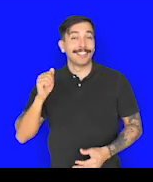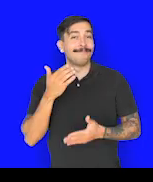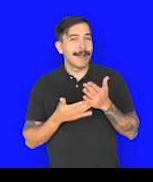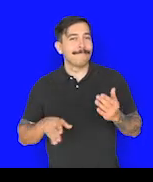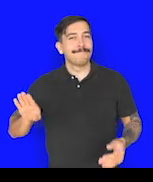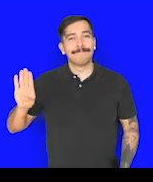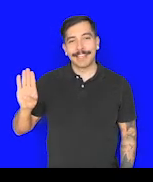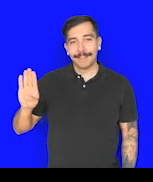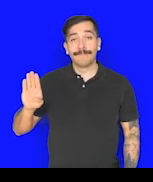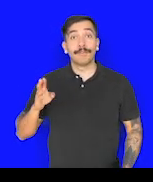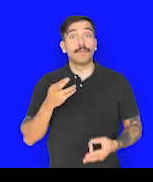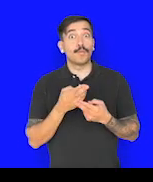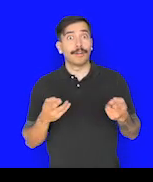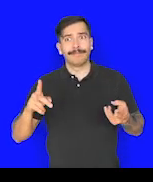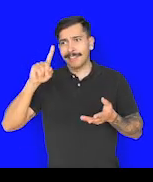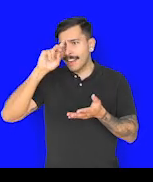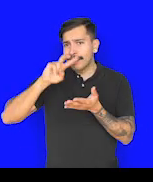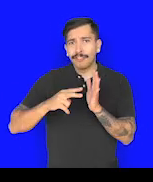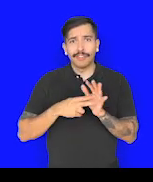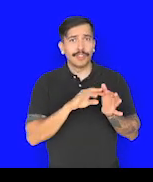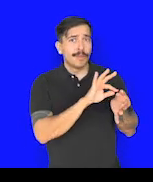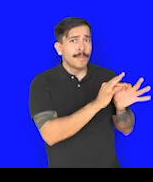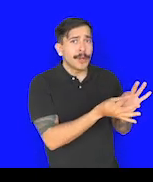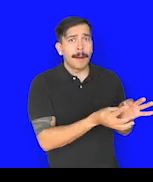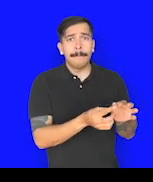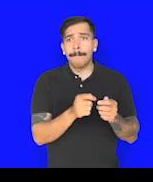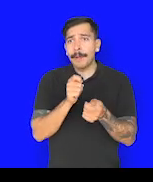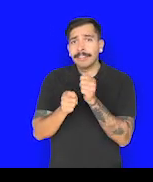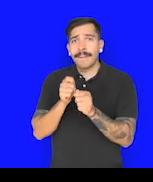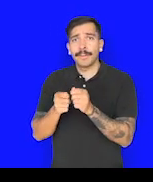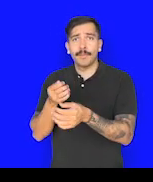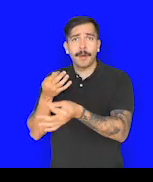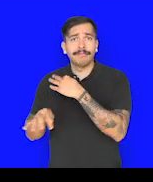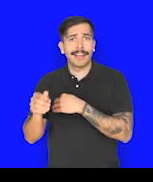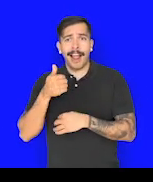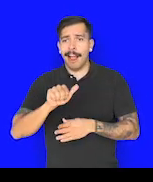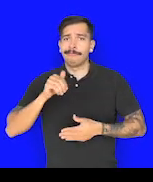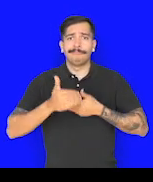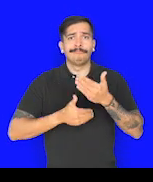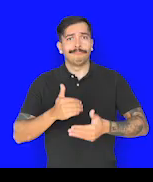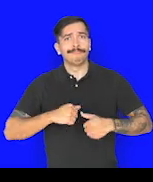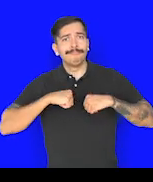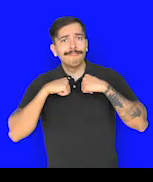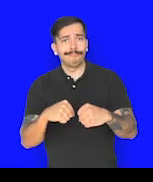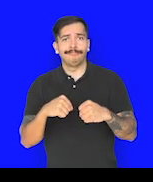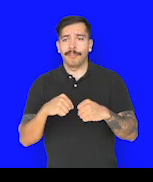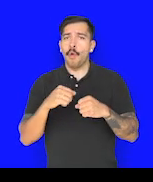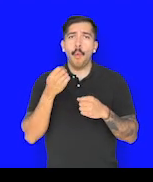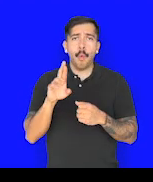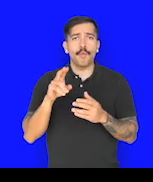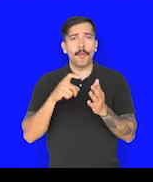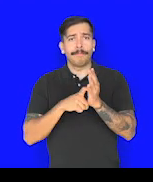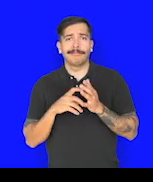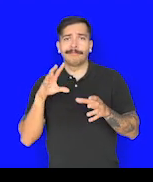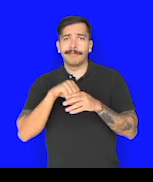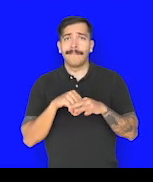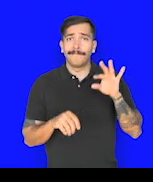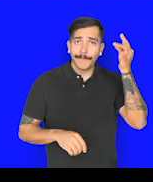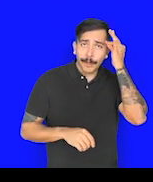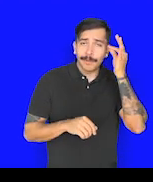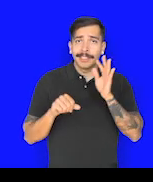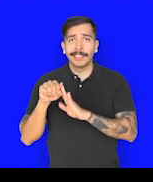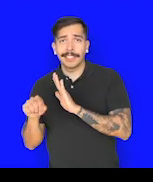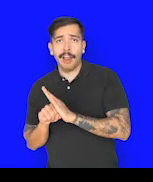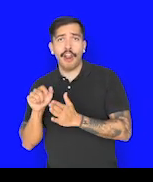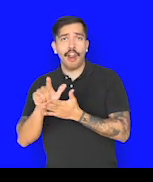not intended to interpret, modify, or replace any procedural safeguards or requirements of federal or